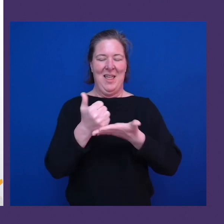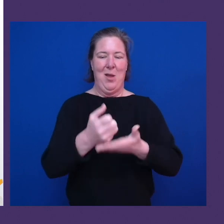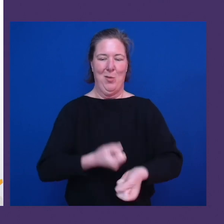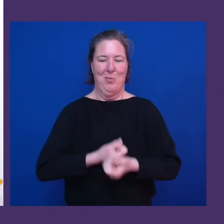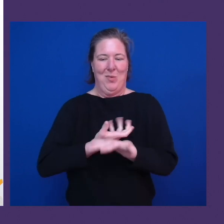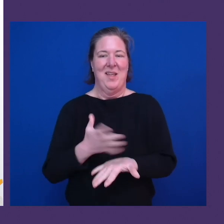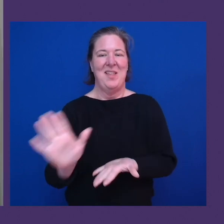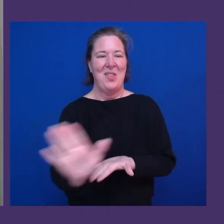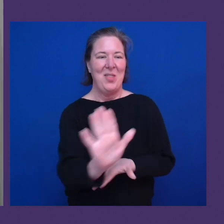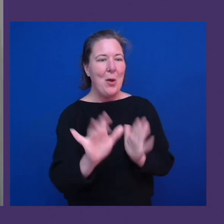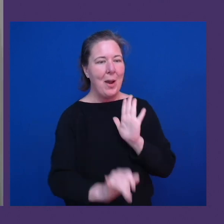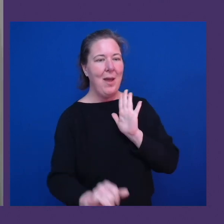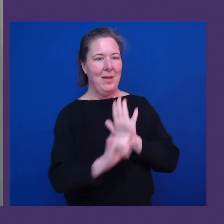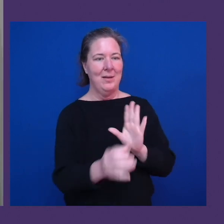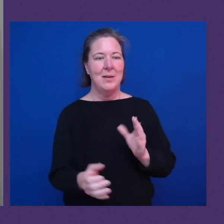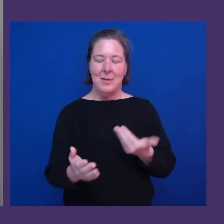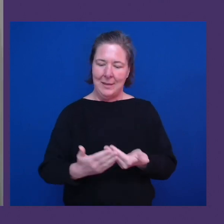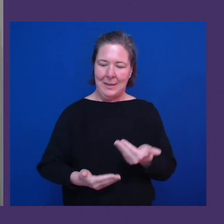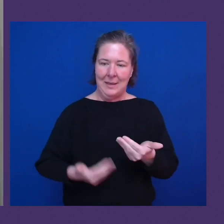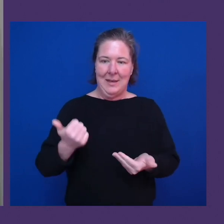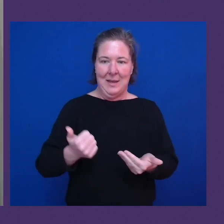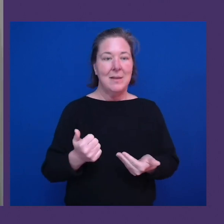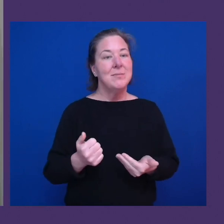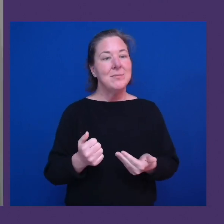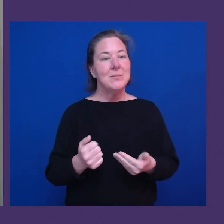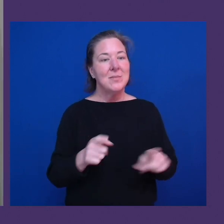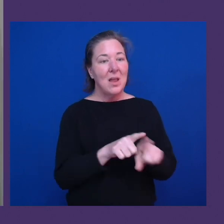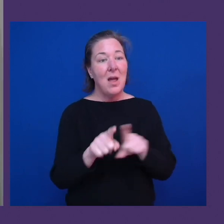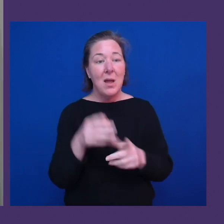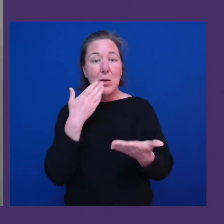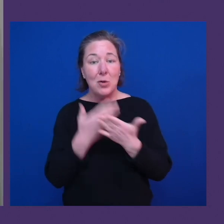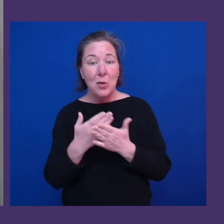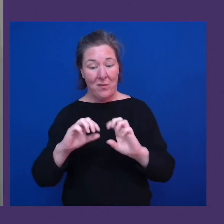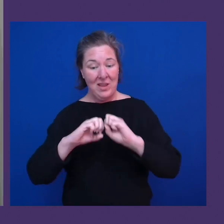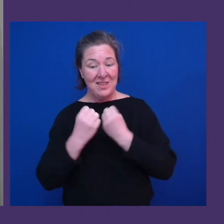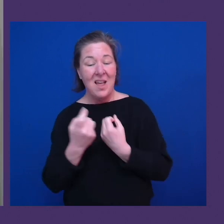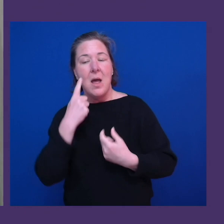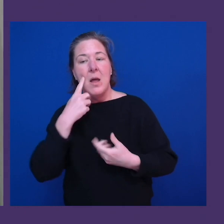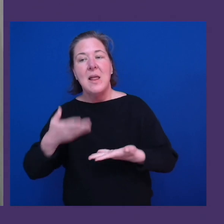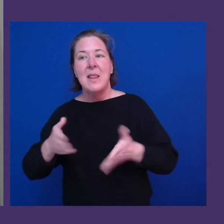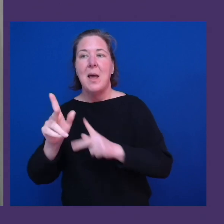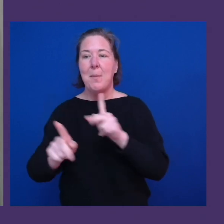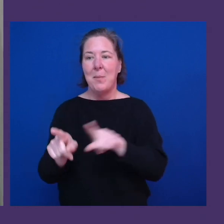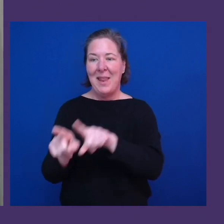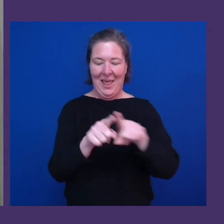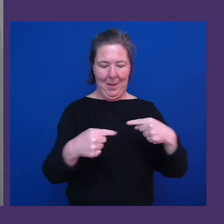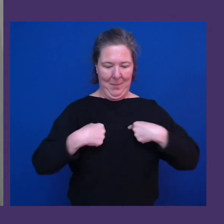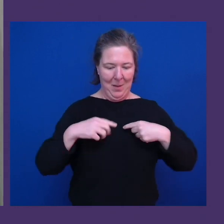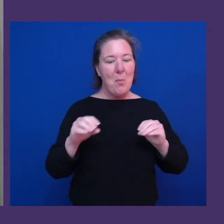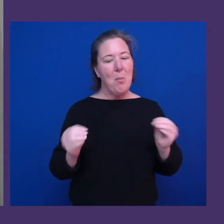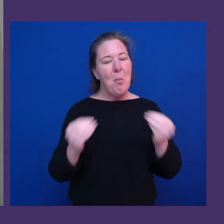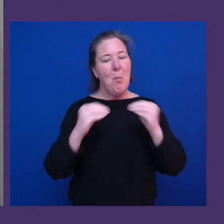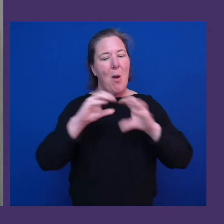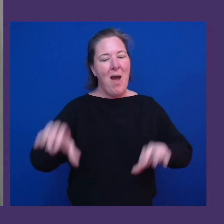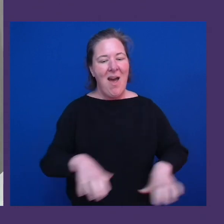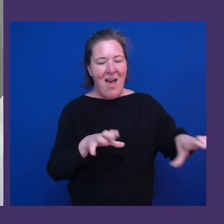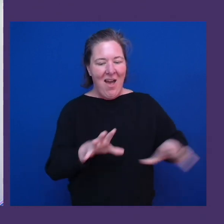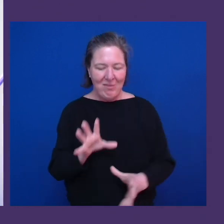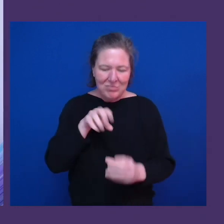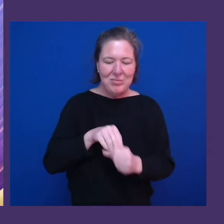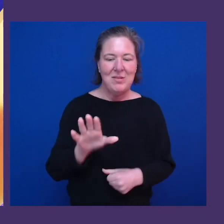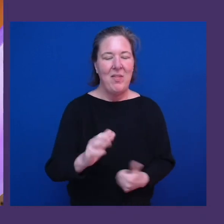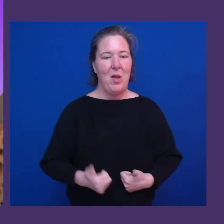identity more easily. That is also good for society since it allows people like me to be active participants in their own lives.